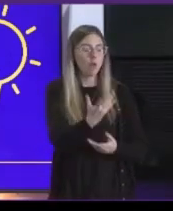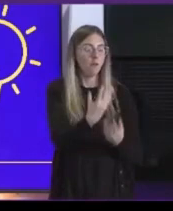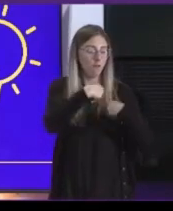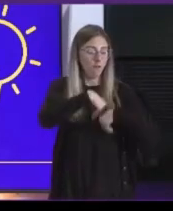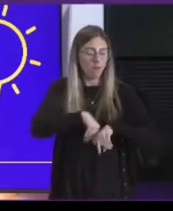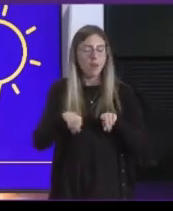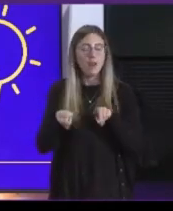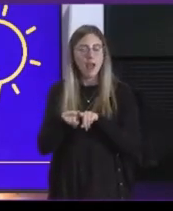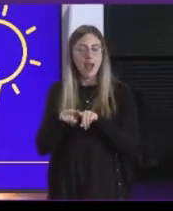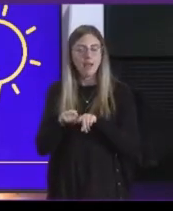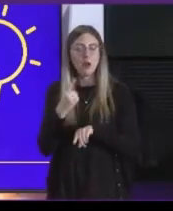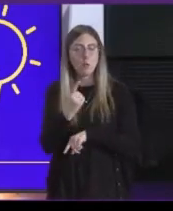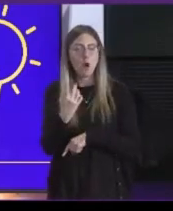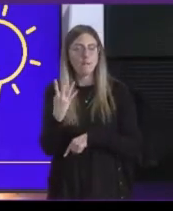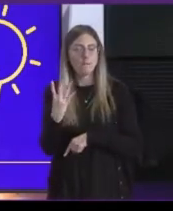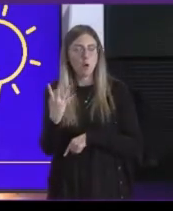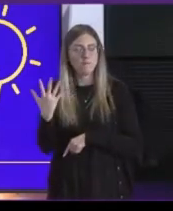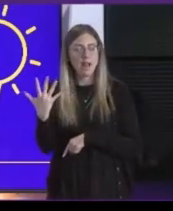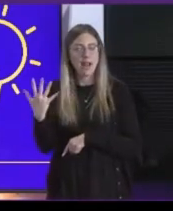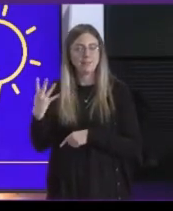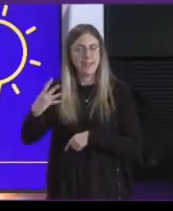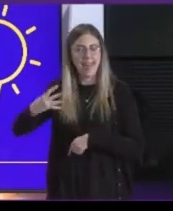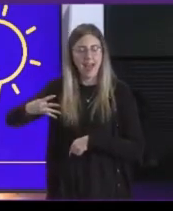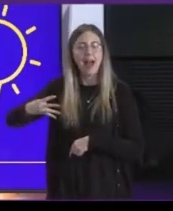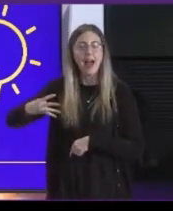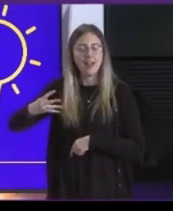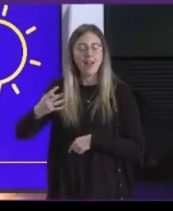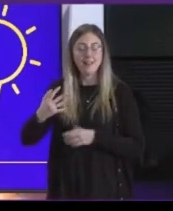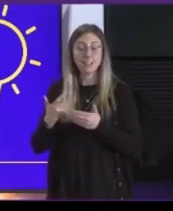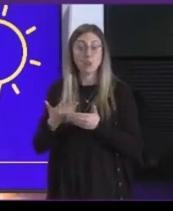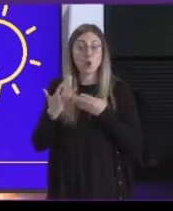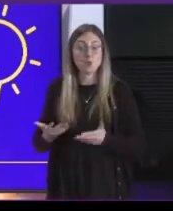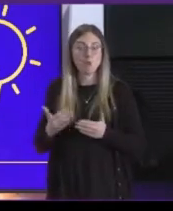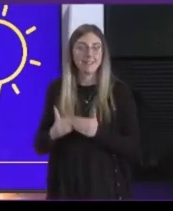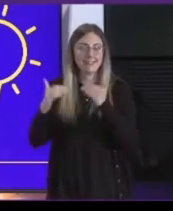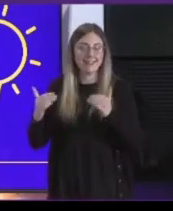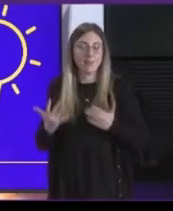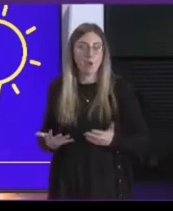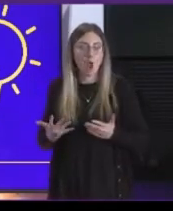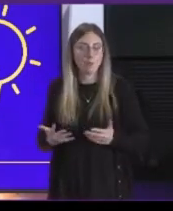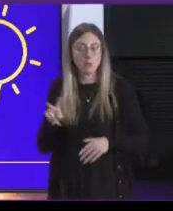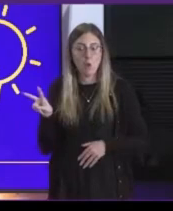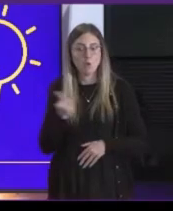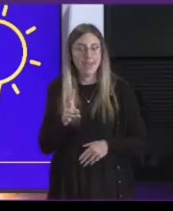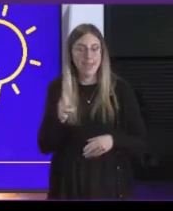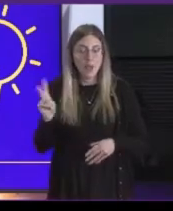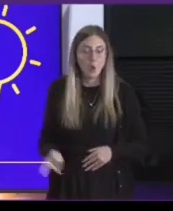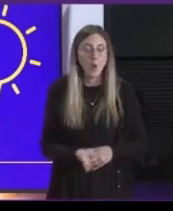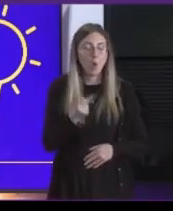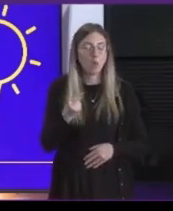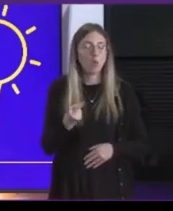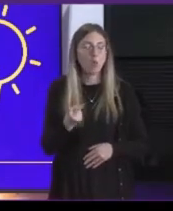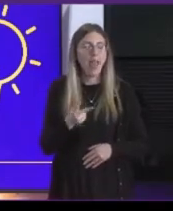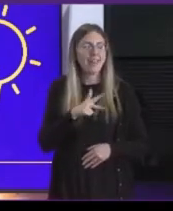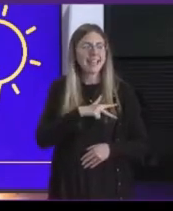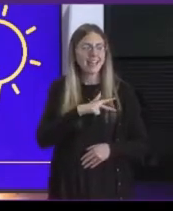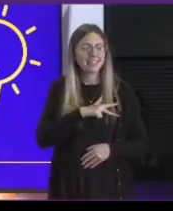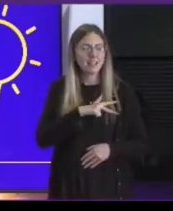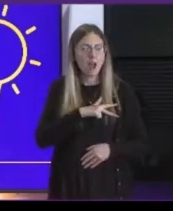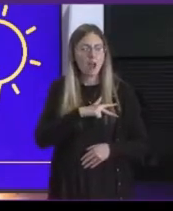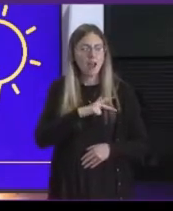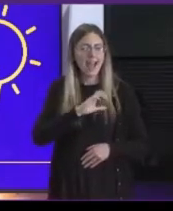with EN 301549, which is the current standards that we have, and that also Canada